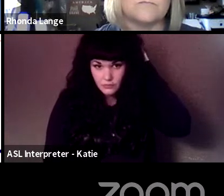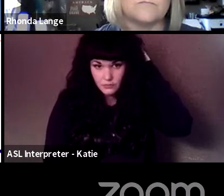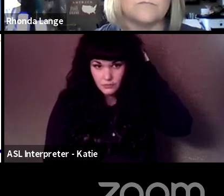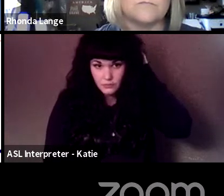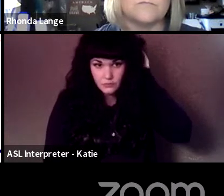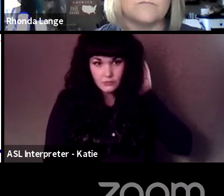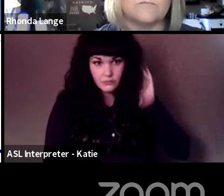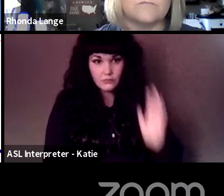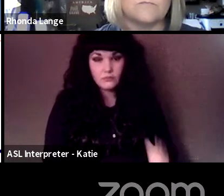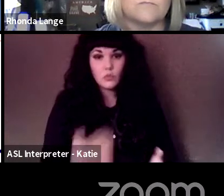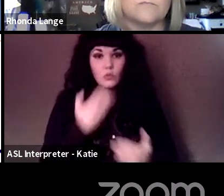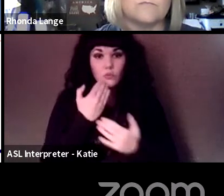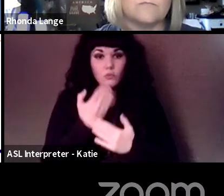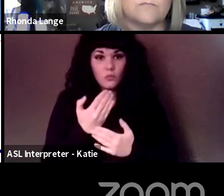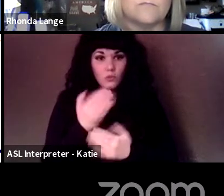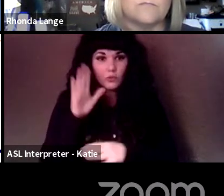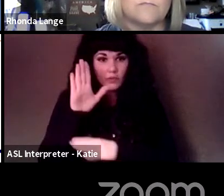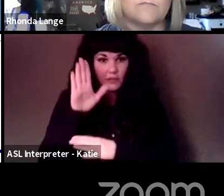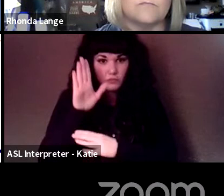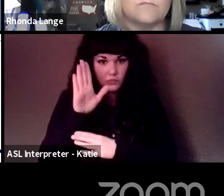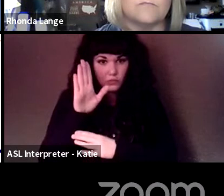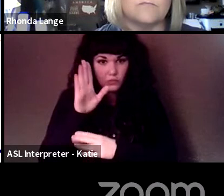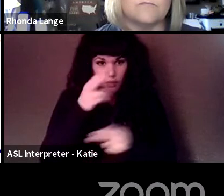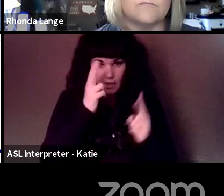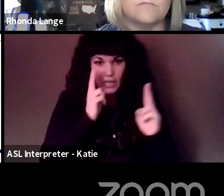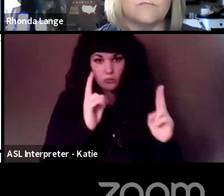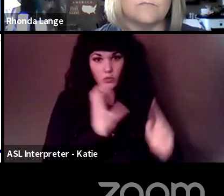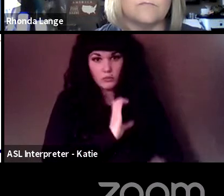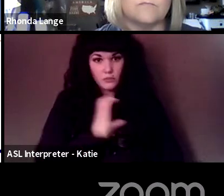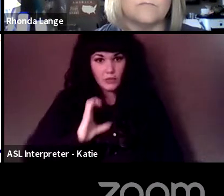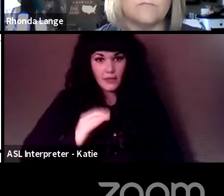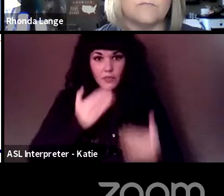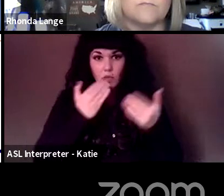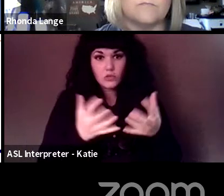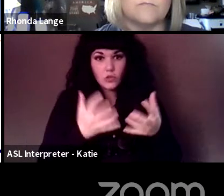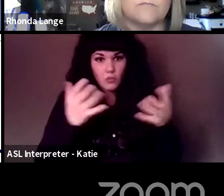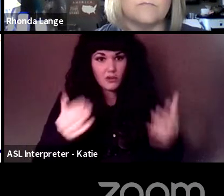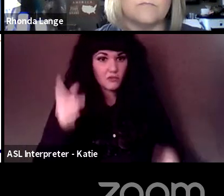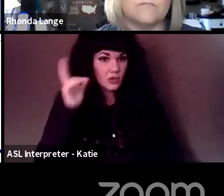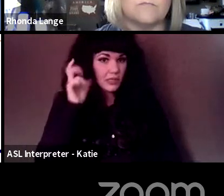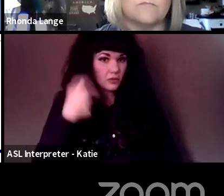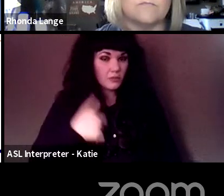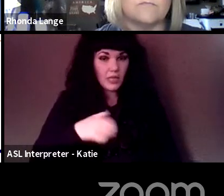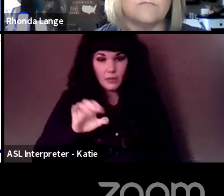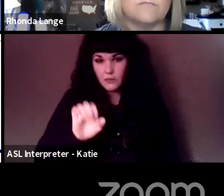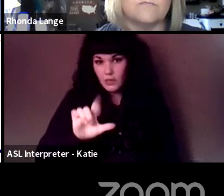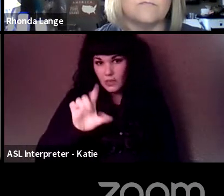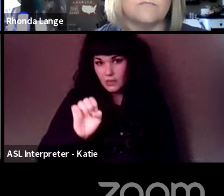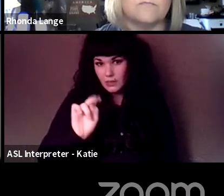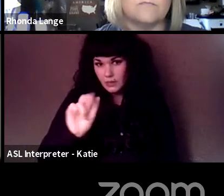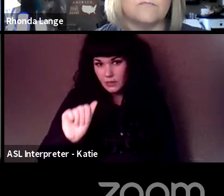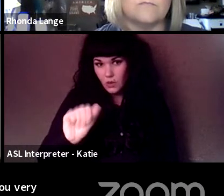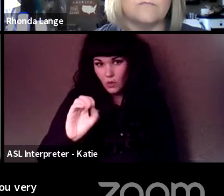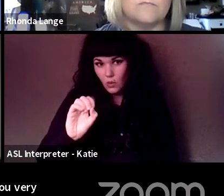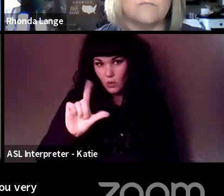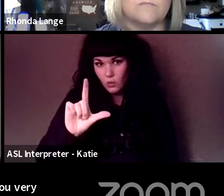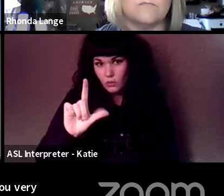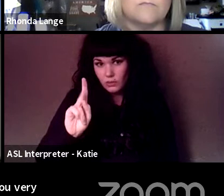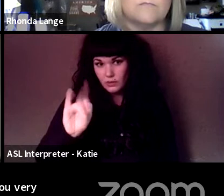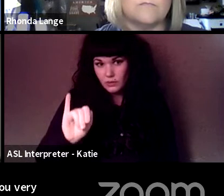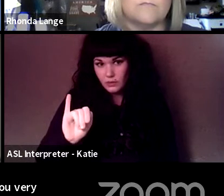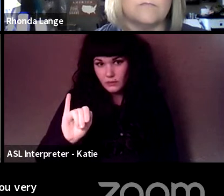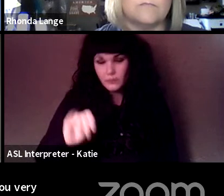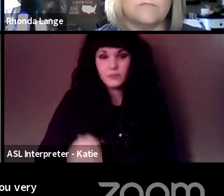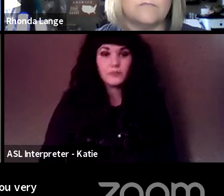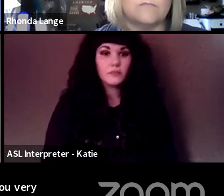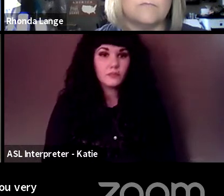Good afternoon, Honorable Commission. Thank you very much for hearing me. My name is Elena Olke, and I step in